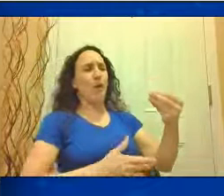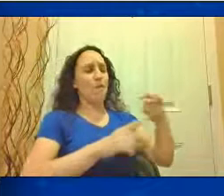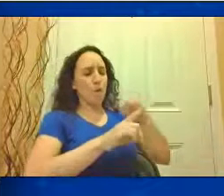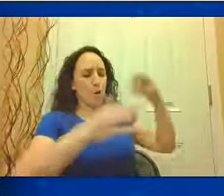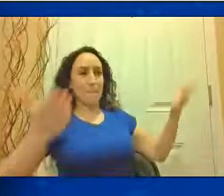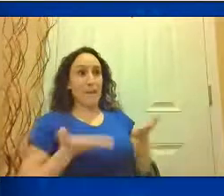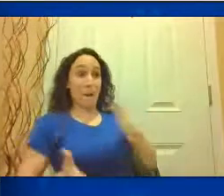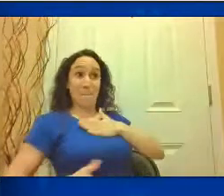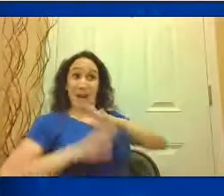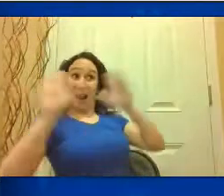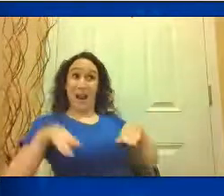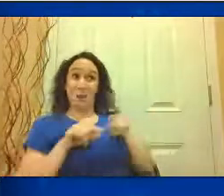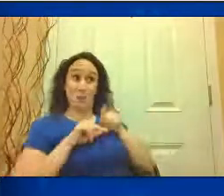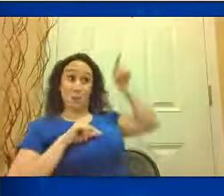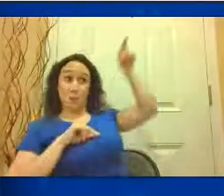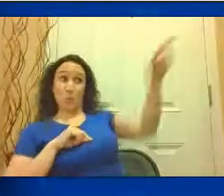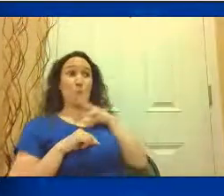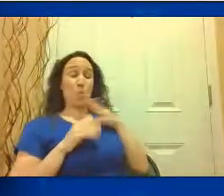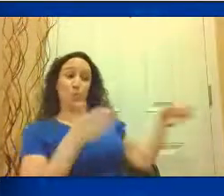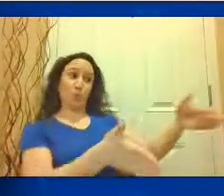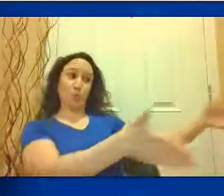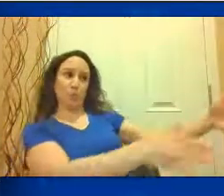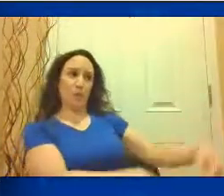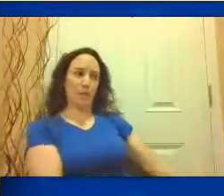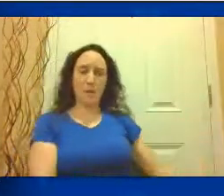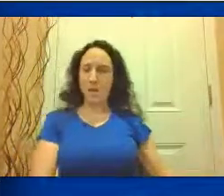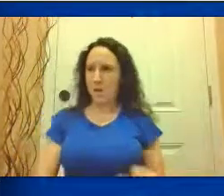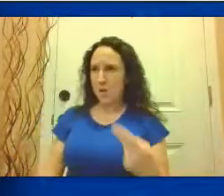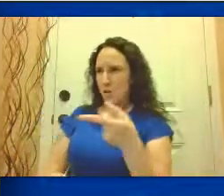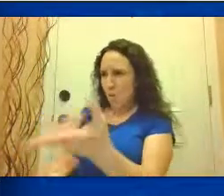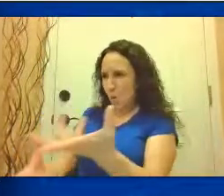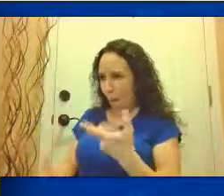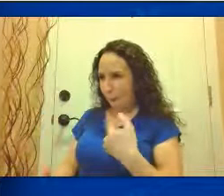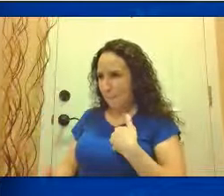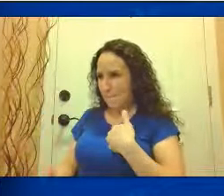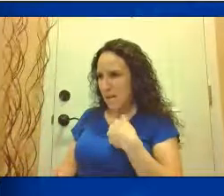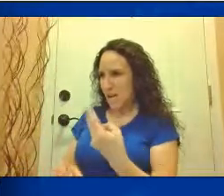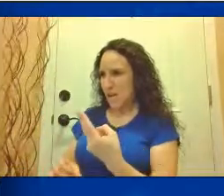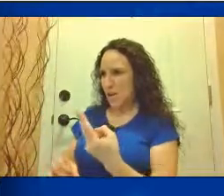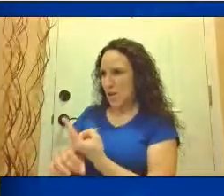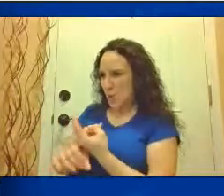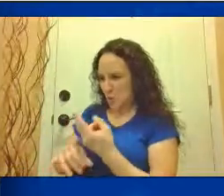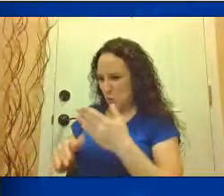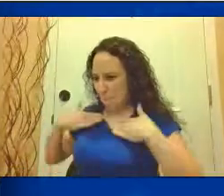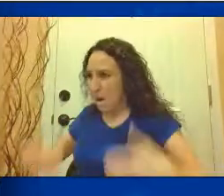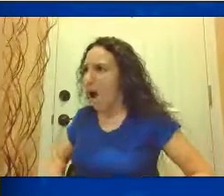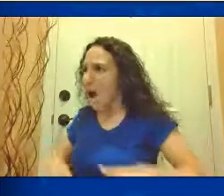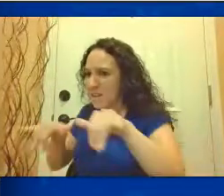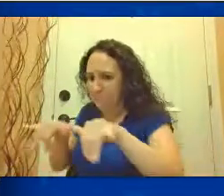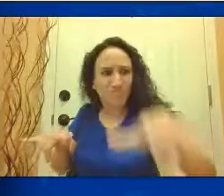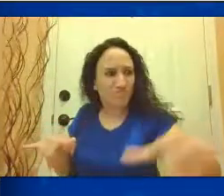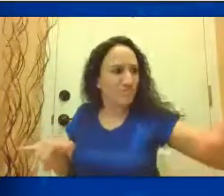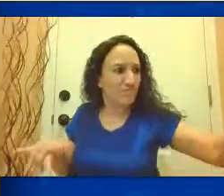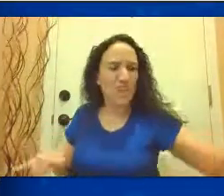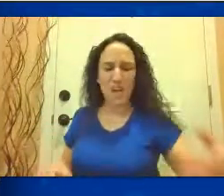my front door to the creek. You're making me a unit to measure with? Why not